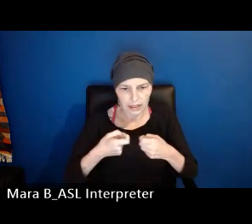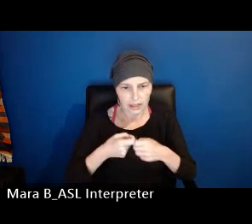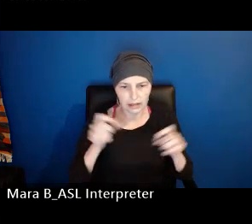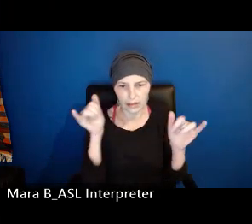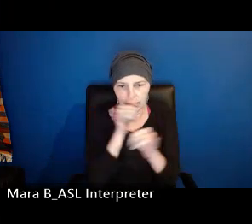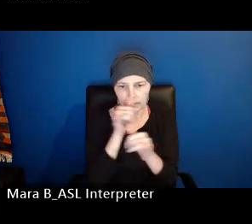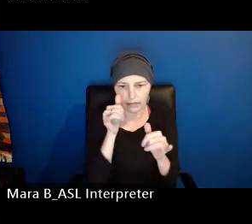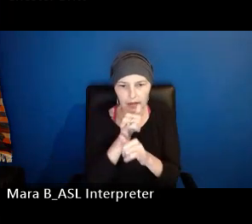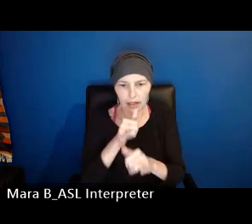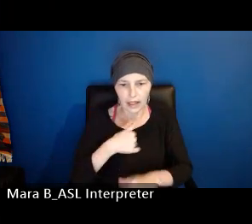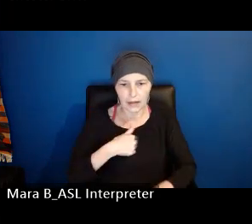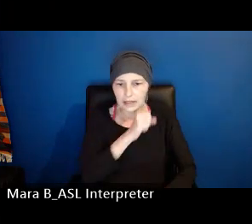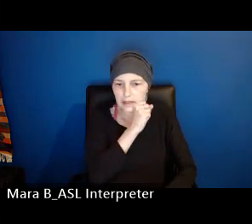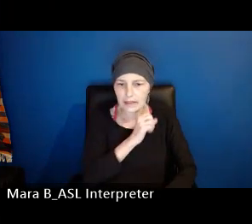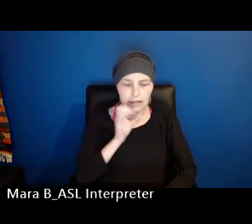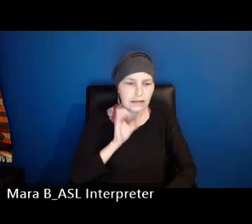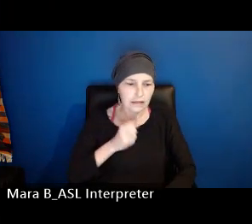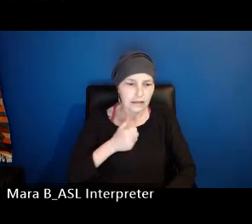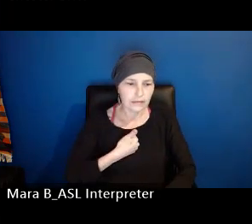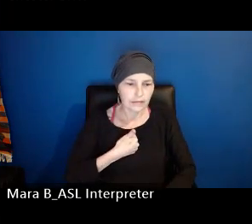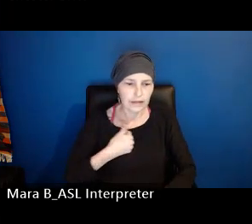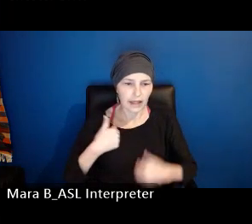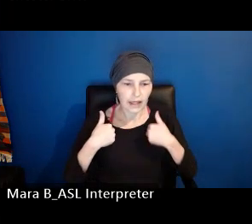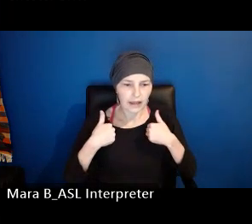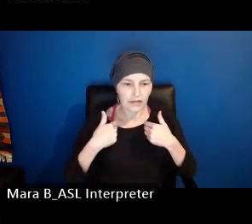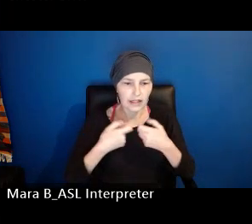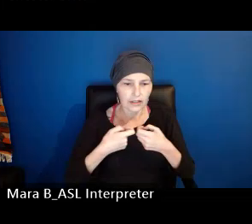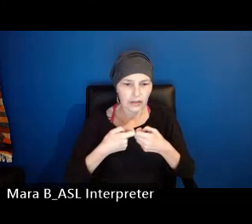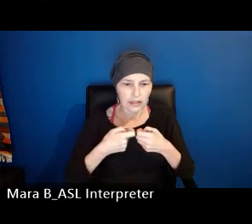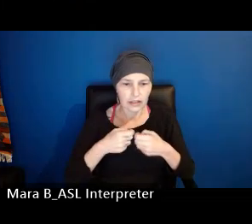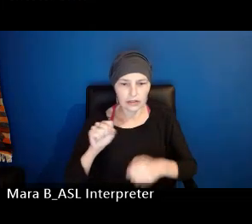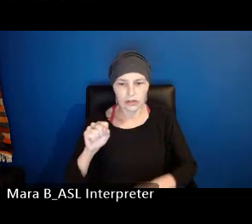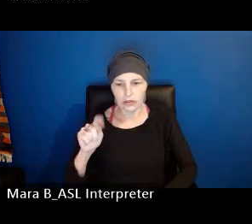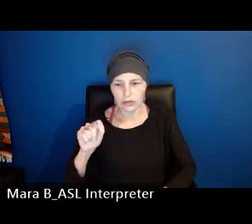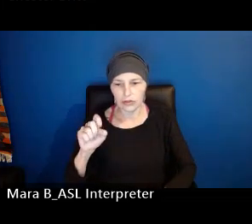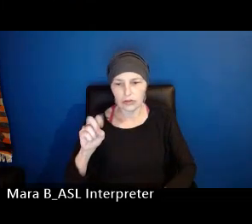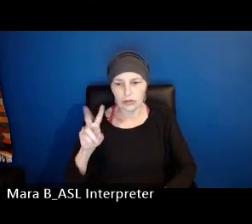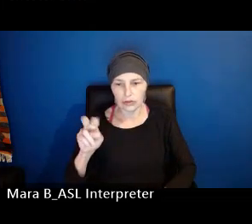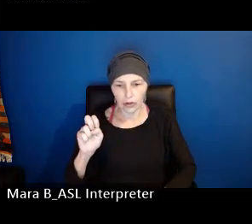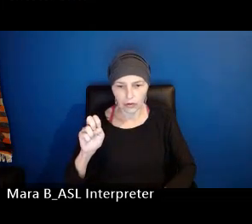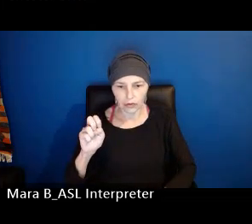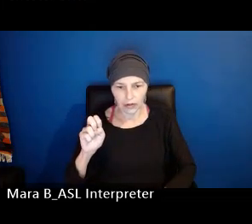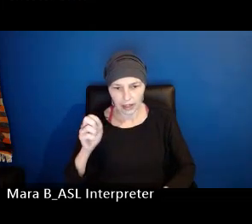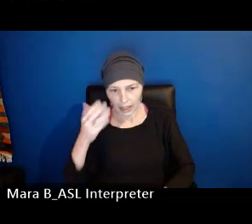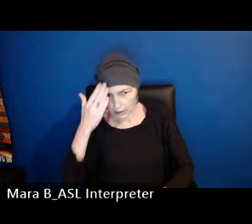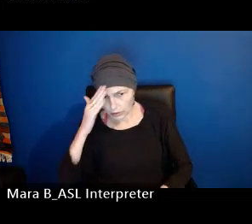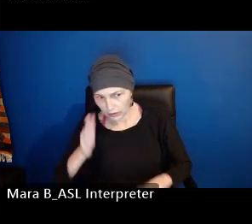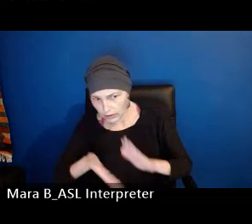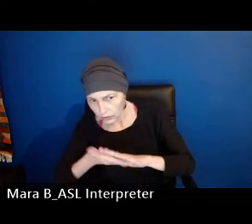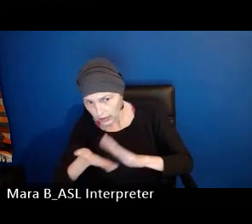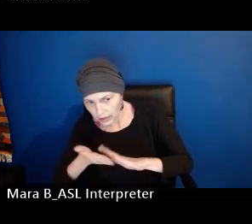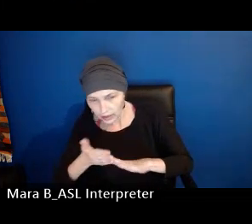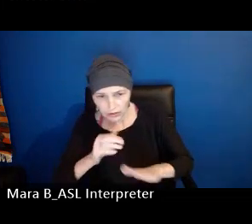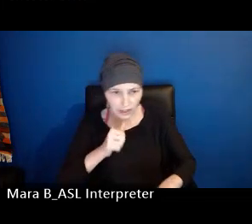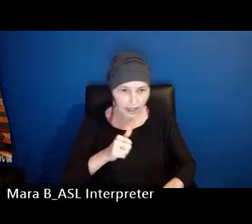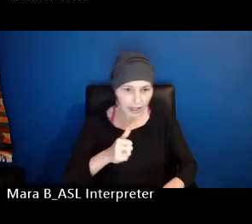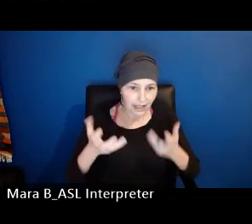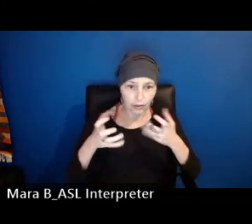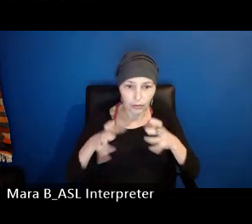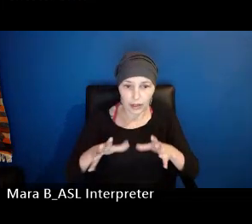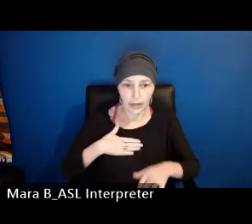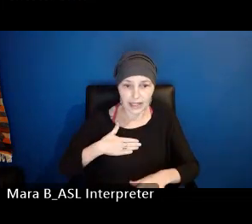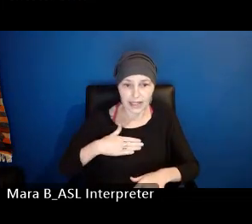senior, if you have an electric stove, a lot of times you can't even see that it's on, and I don't need my son to burn himself. Second of all,